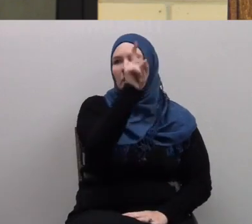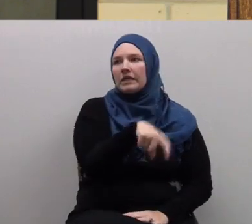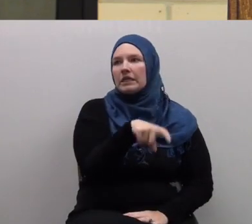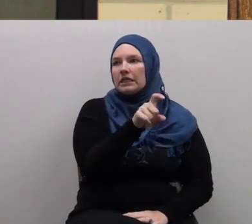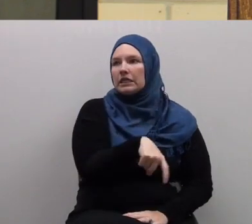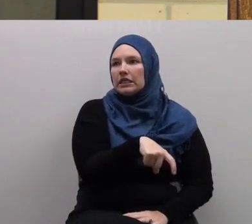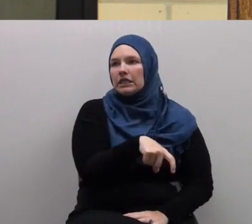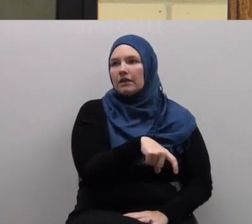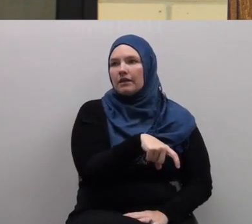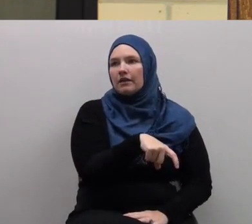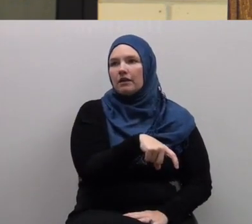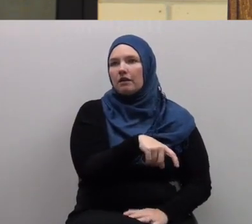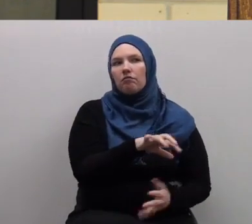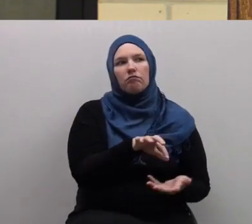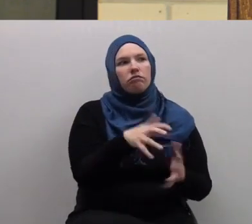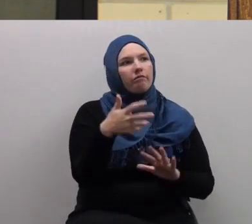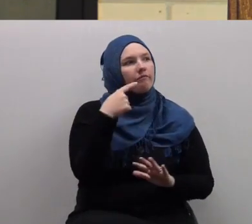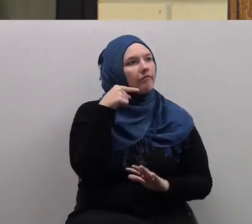It's a crisis.